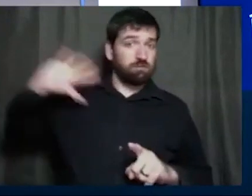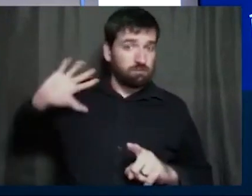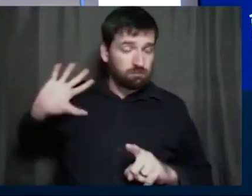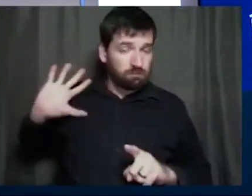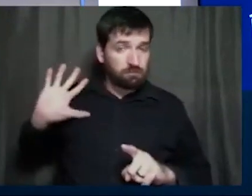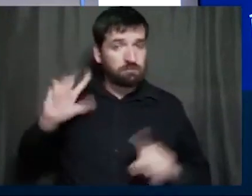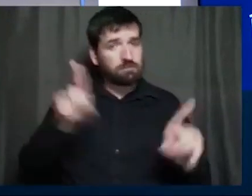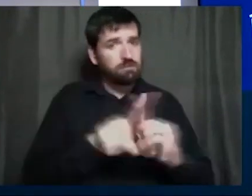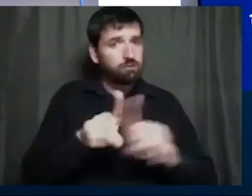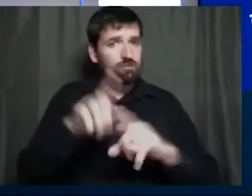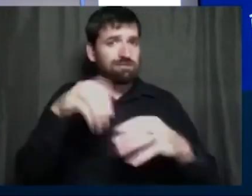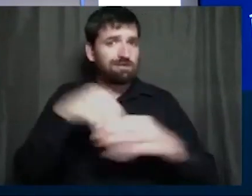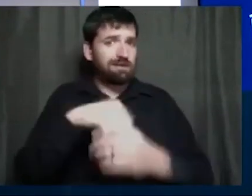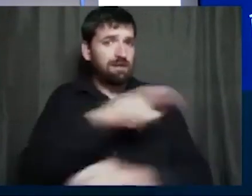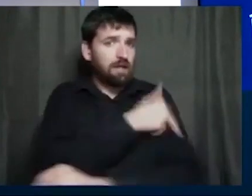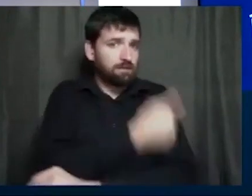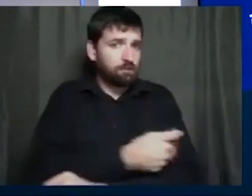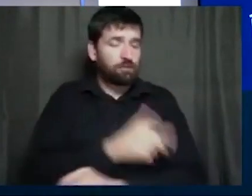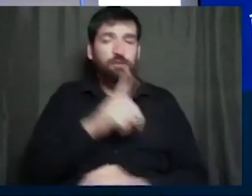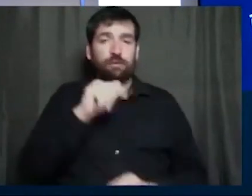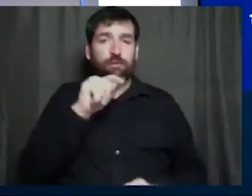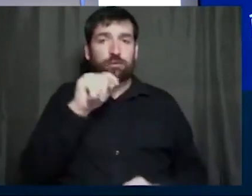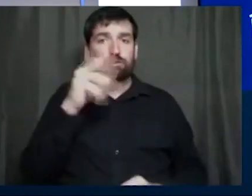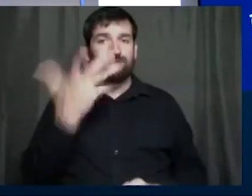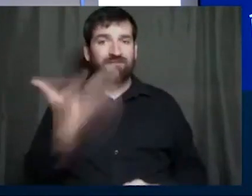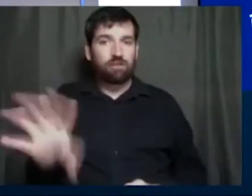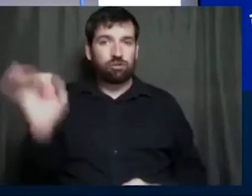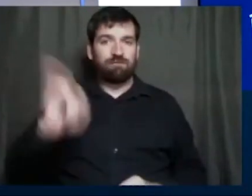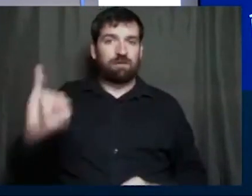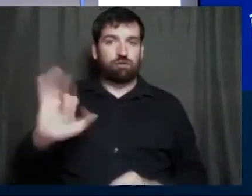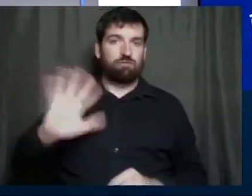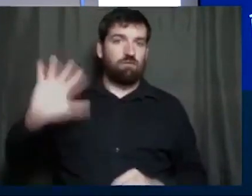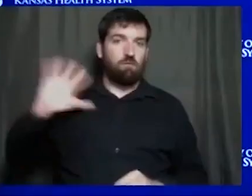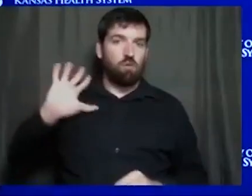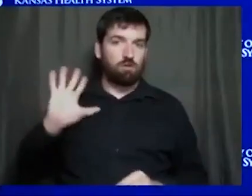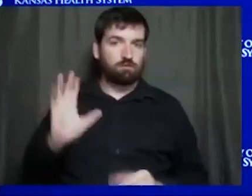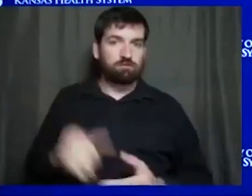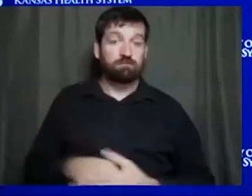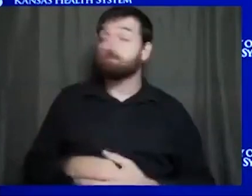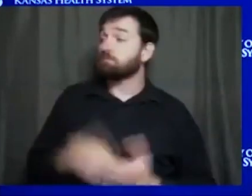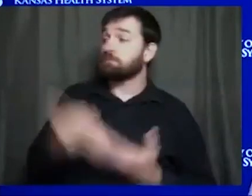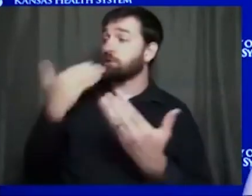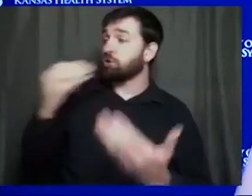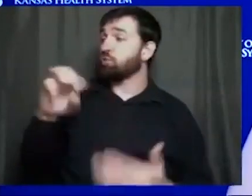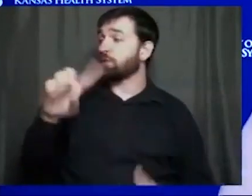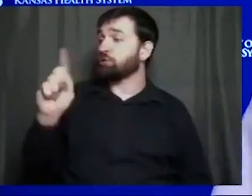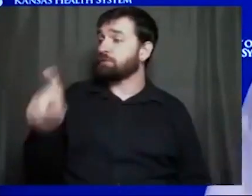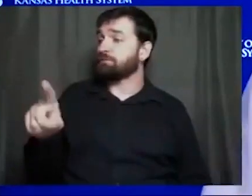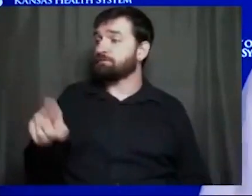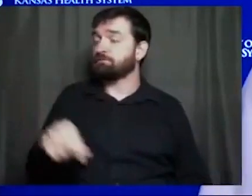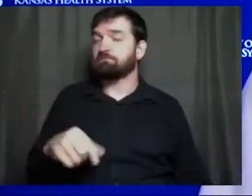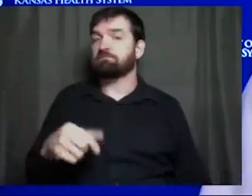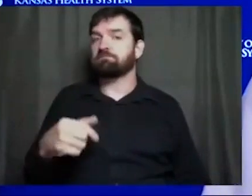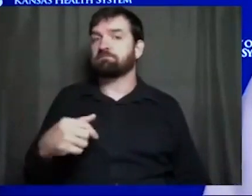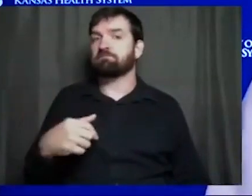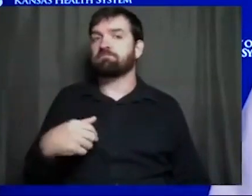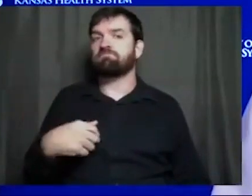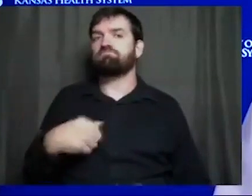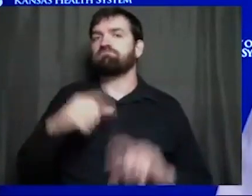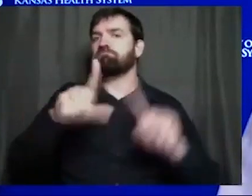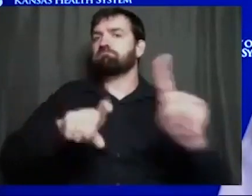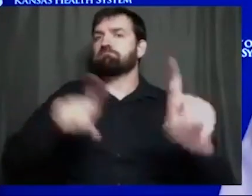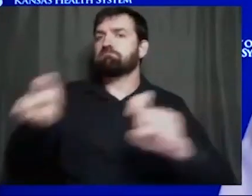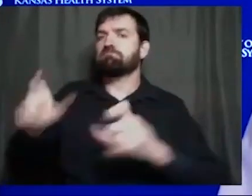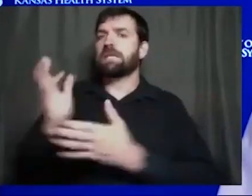many of them had previous infection? Dr. Hawkinson? No, that's a good question, and a question I posed to some of my ID colleagues